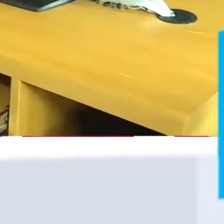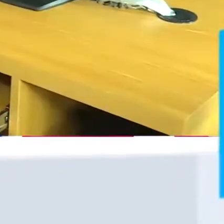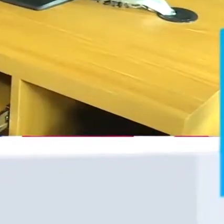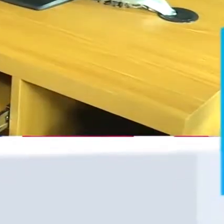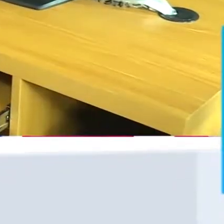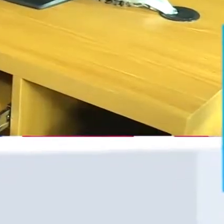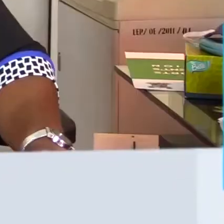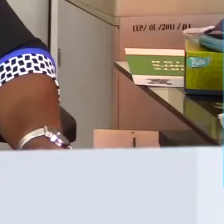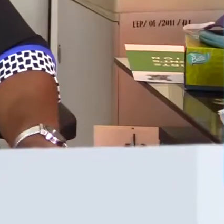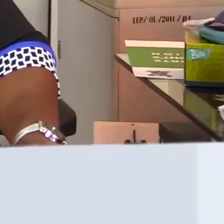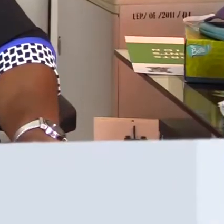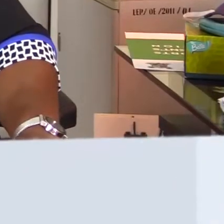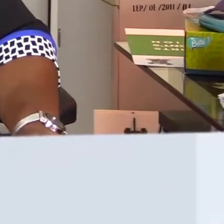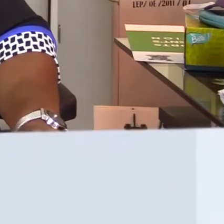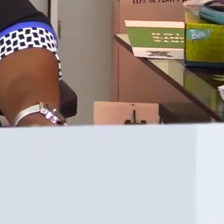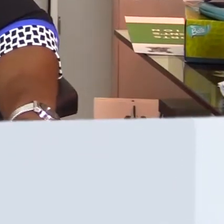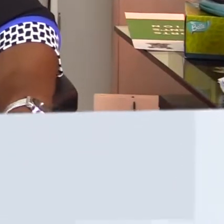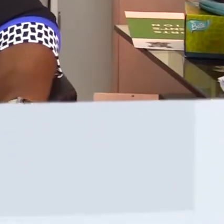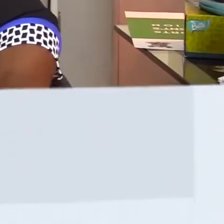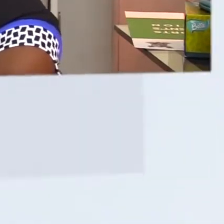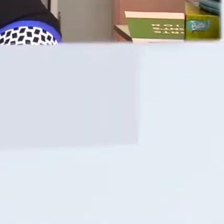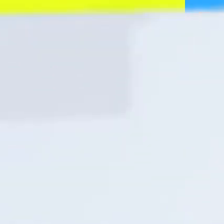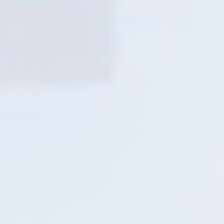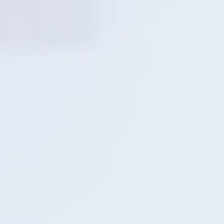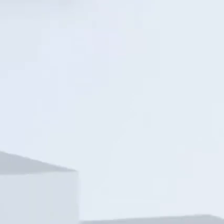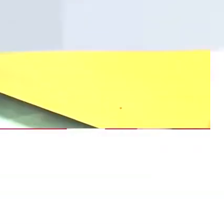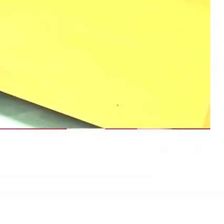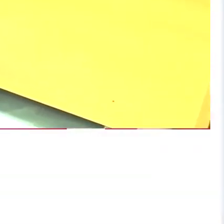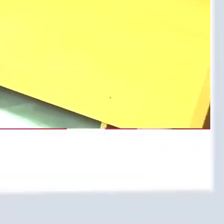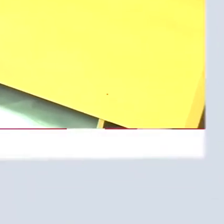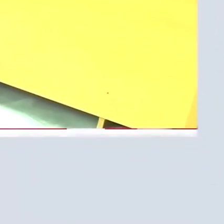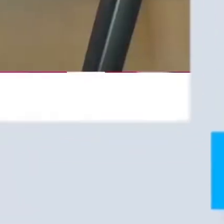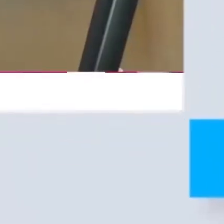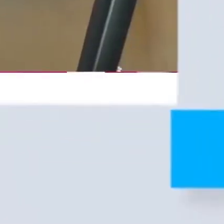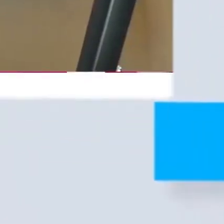why we have tagged this program Total Education Show.